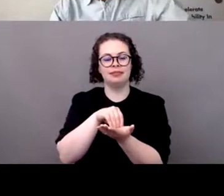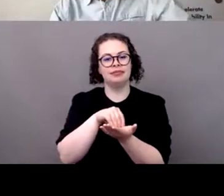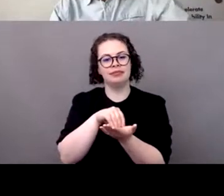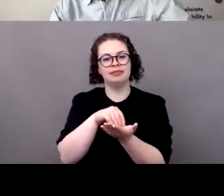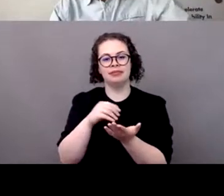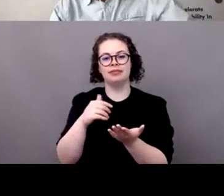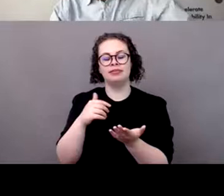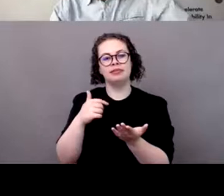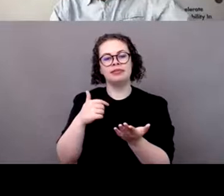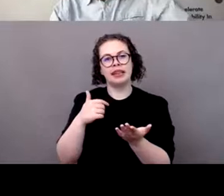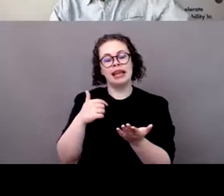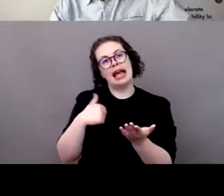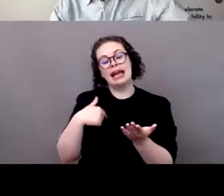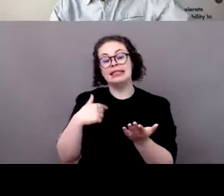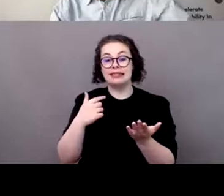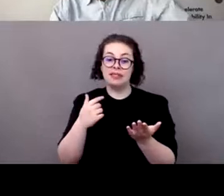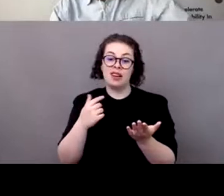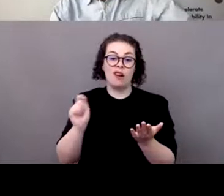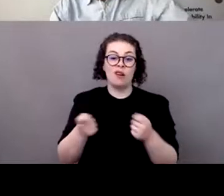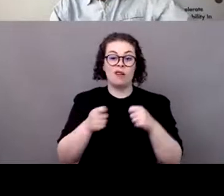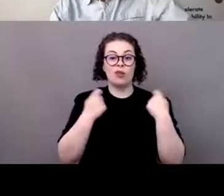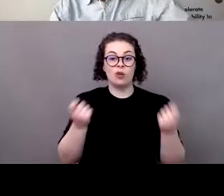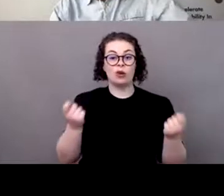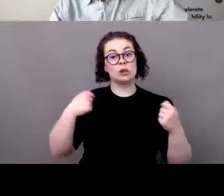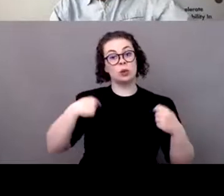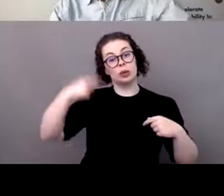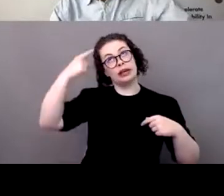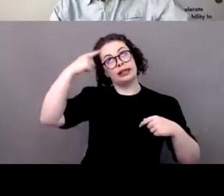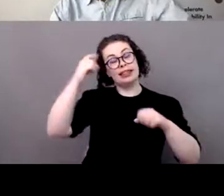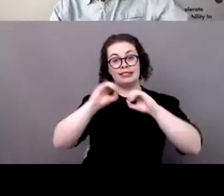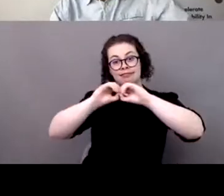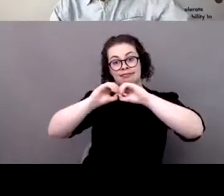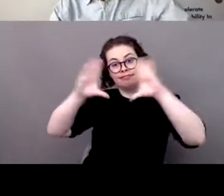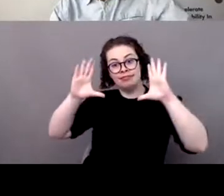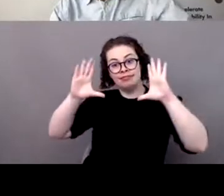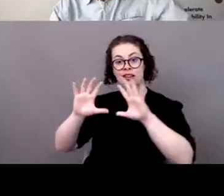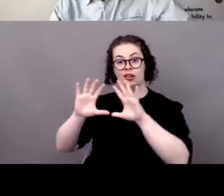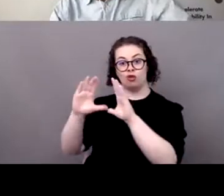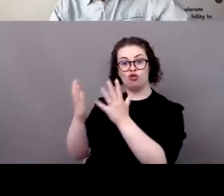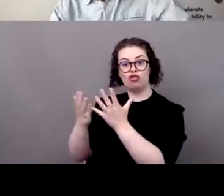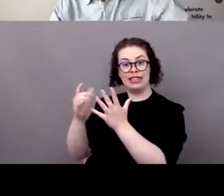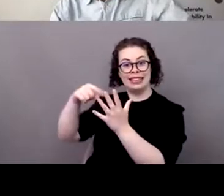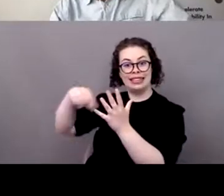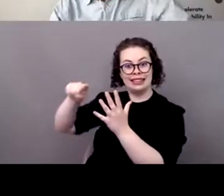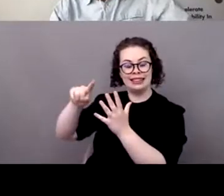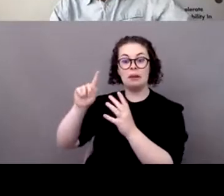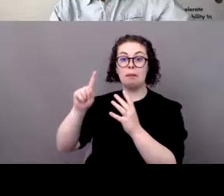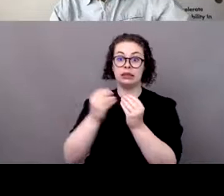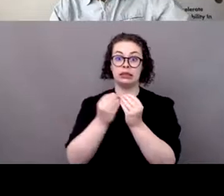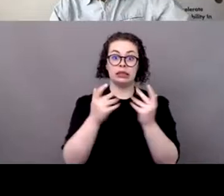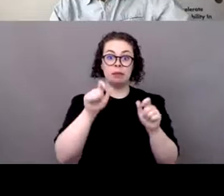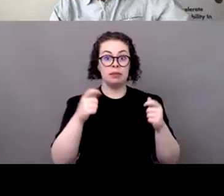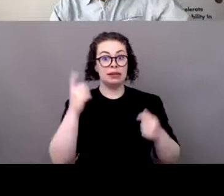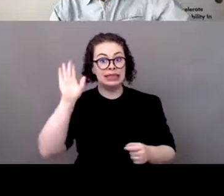the economic parts, about some many technical aspects, but it's